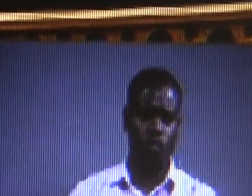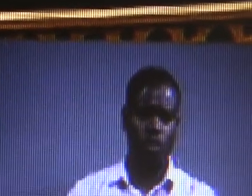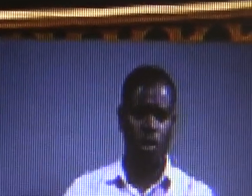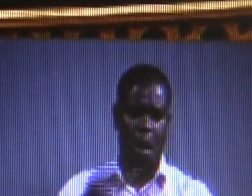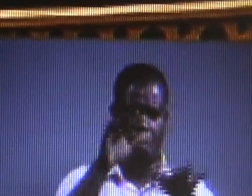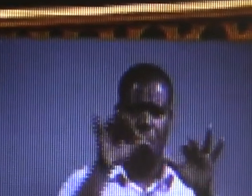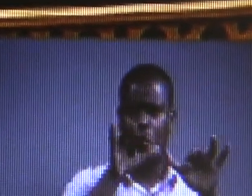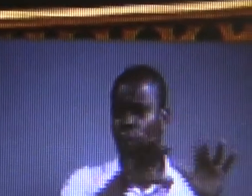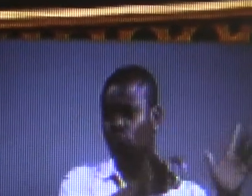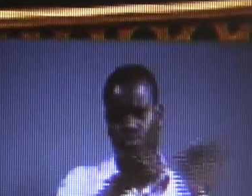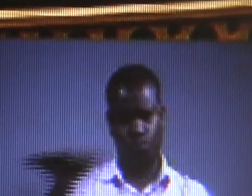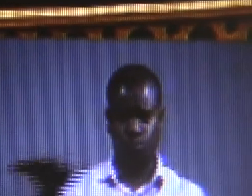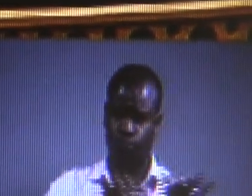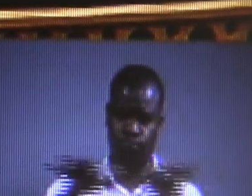and